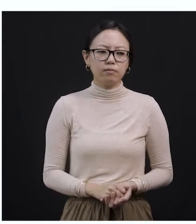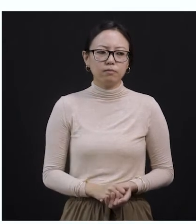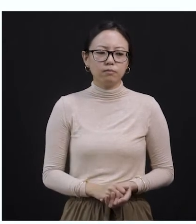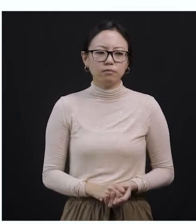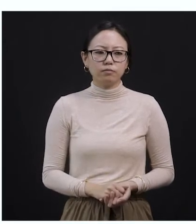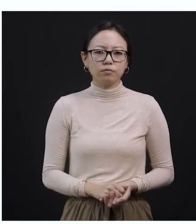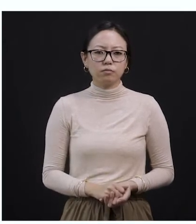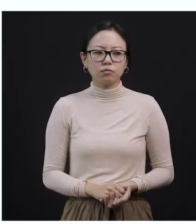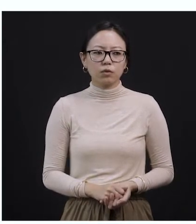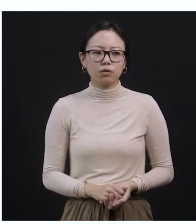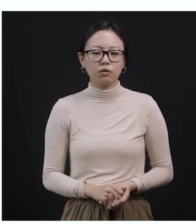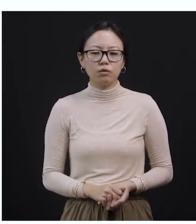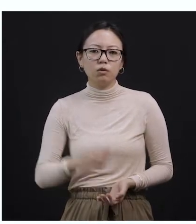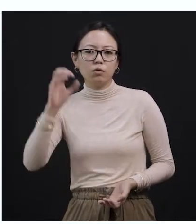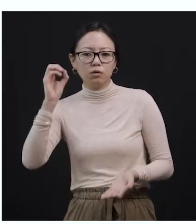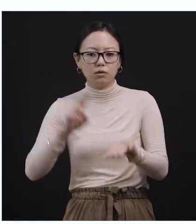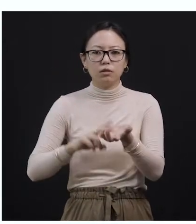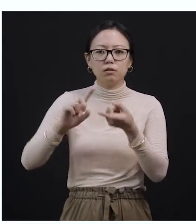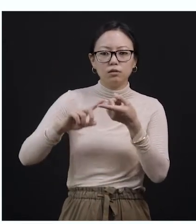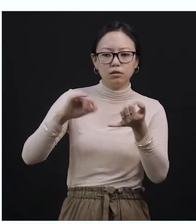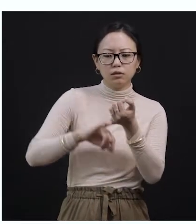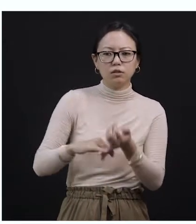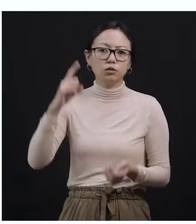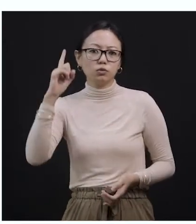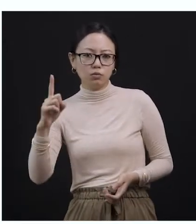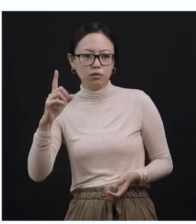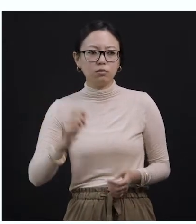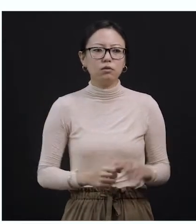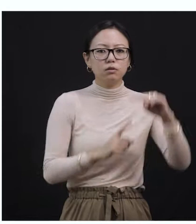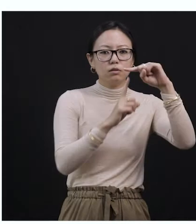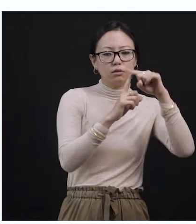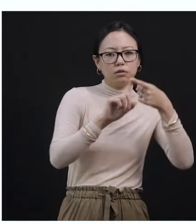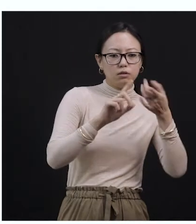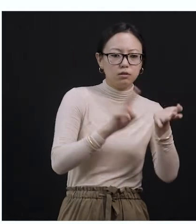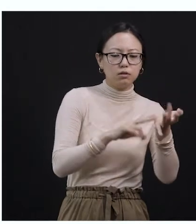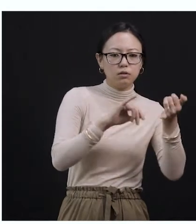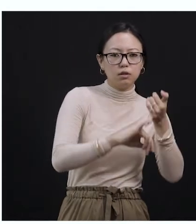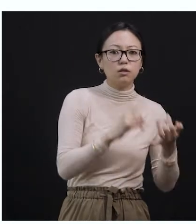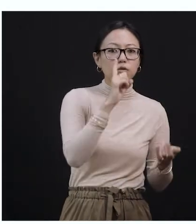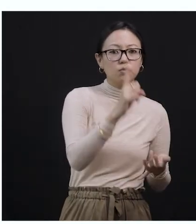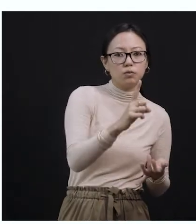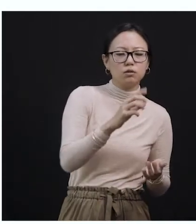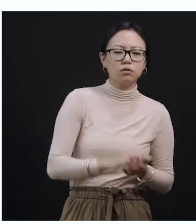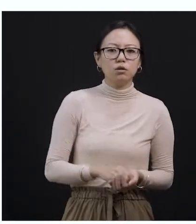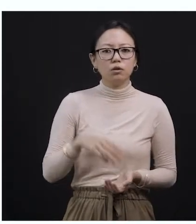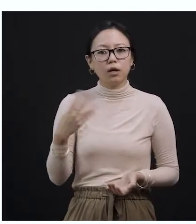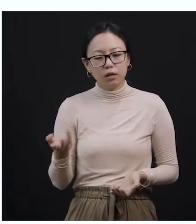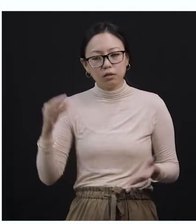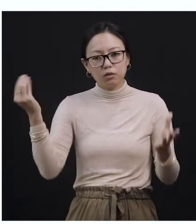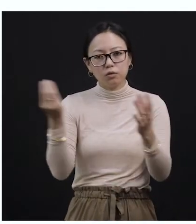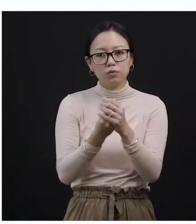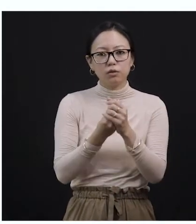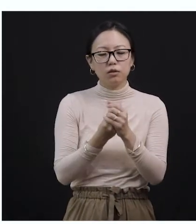place, we will put 1. In tens place, we will put another 1. And together, when we combine